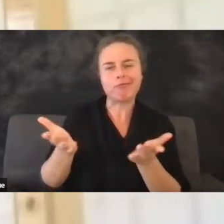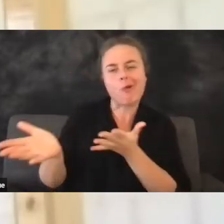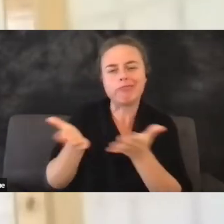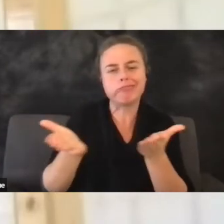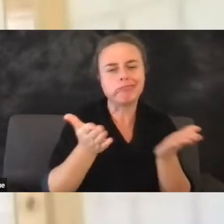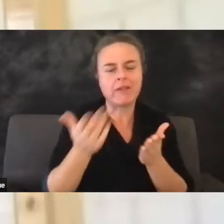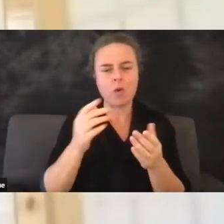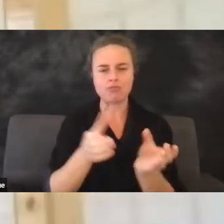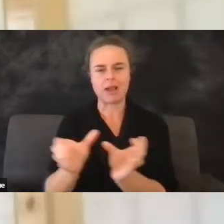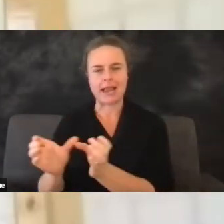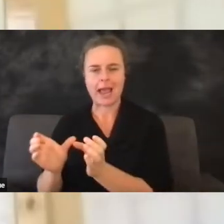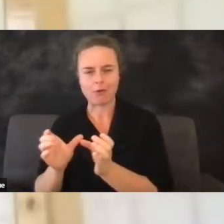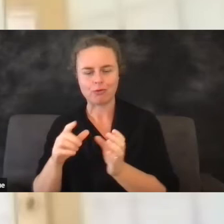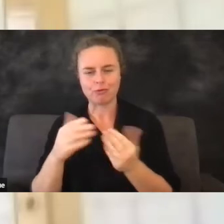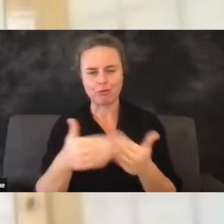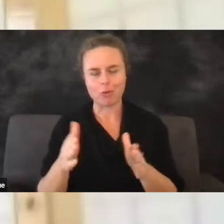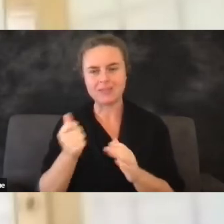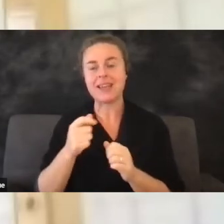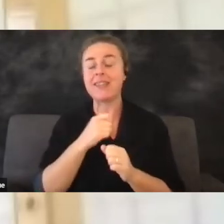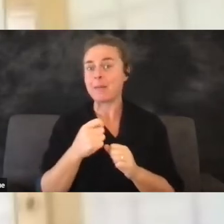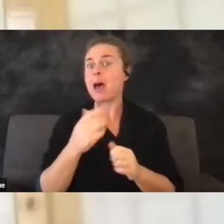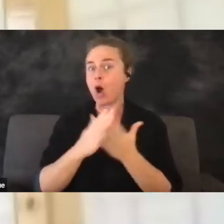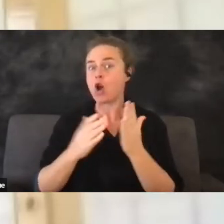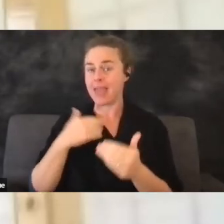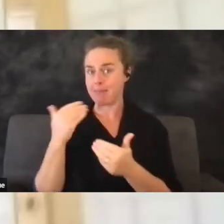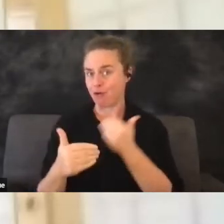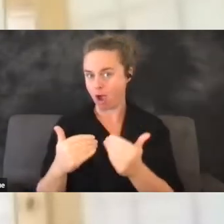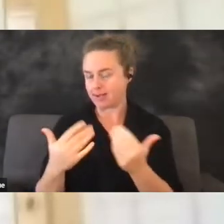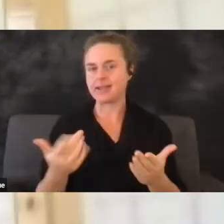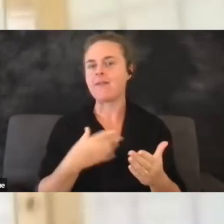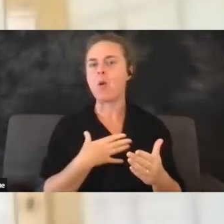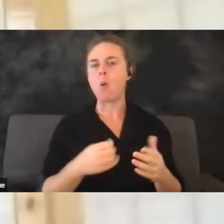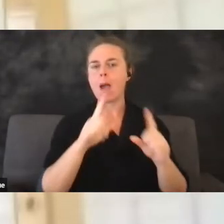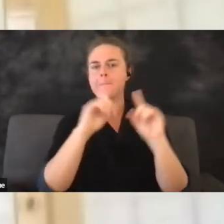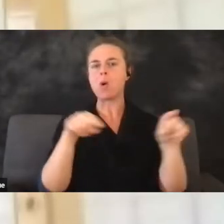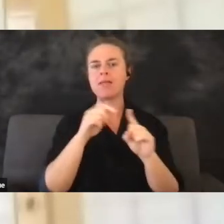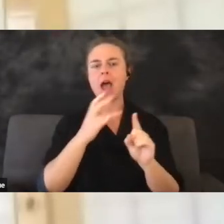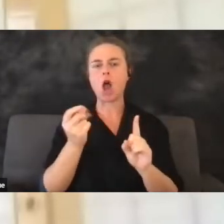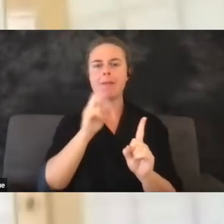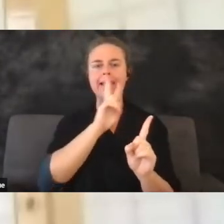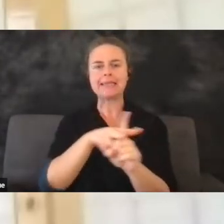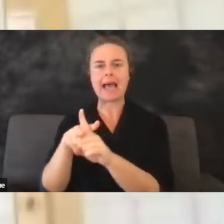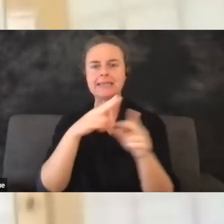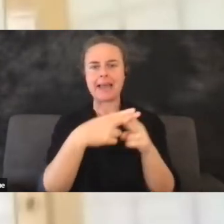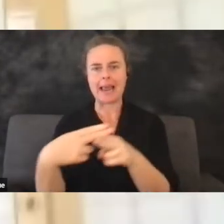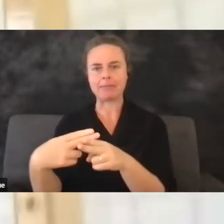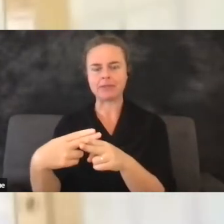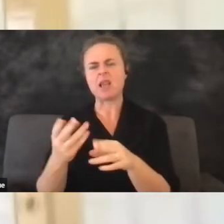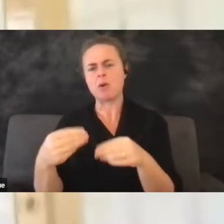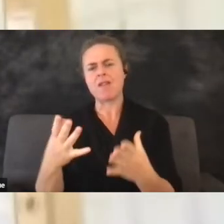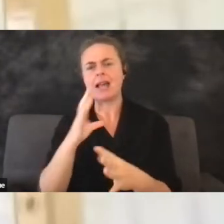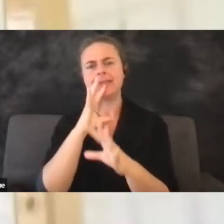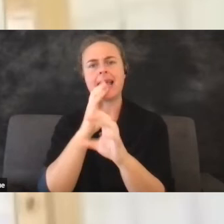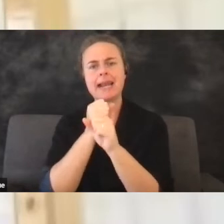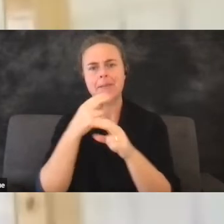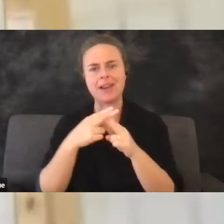that automatically assigns you names. They're not real names. It provides a little bit of anonymity, but also a bit of